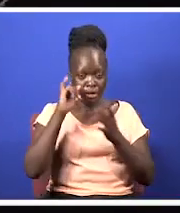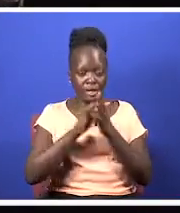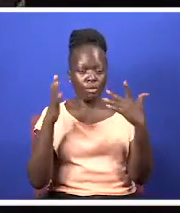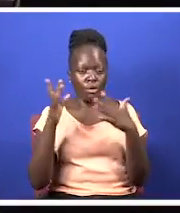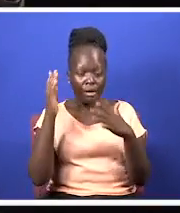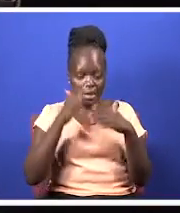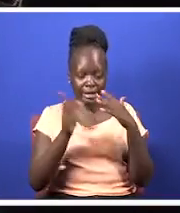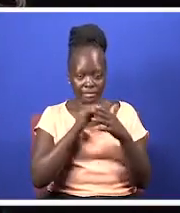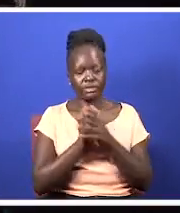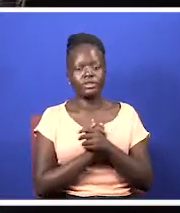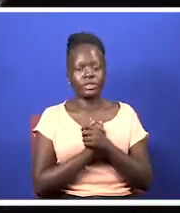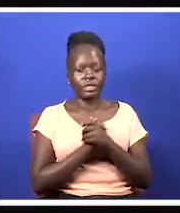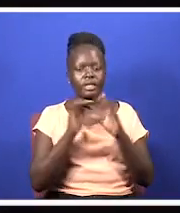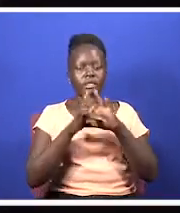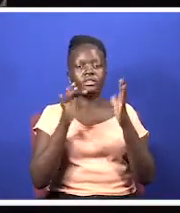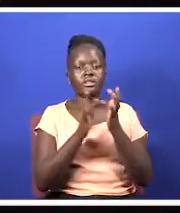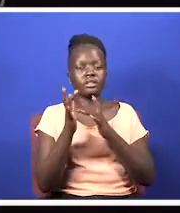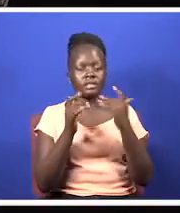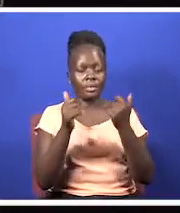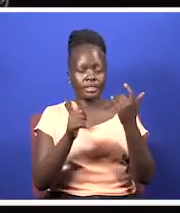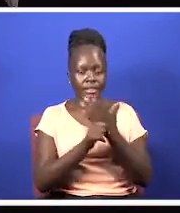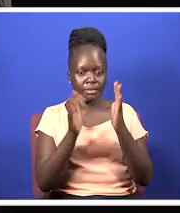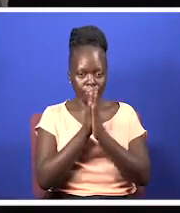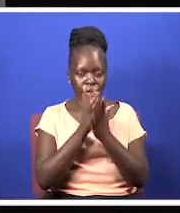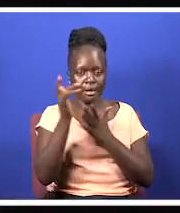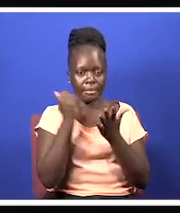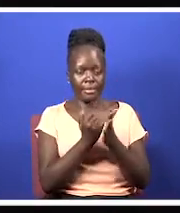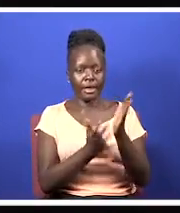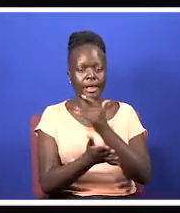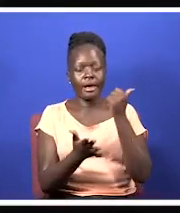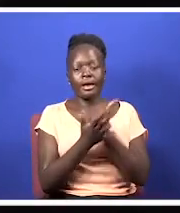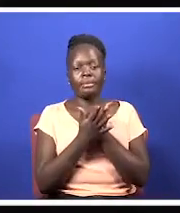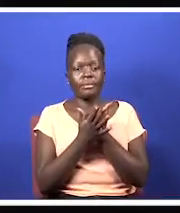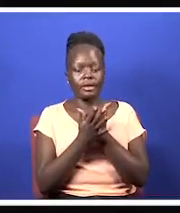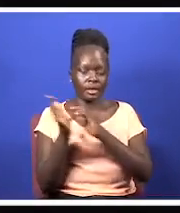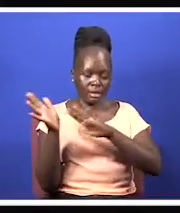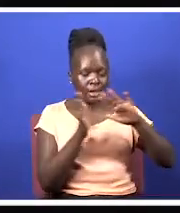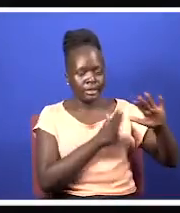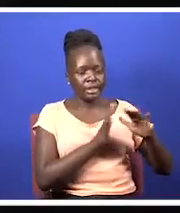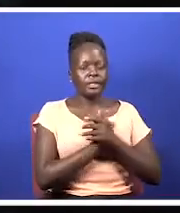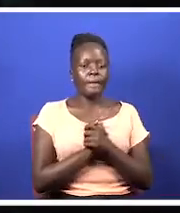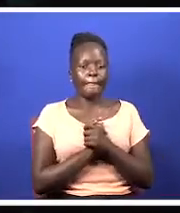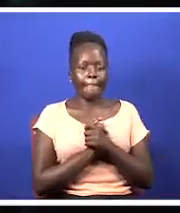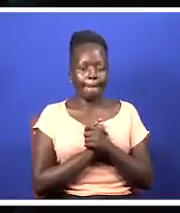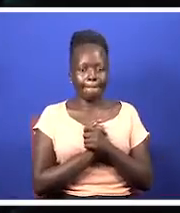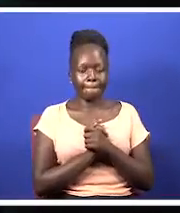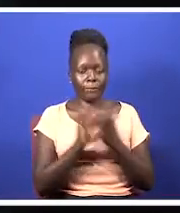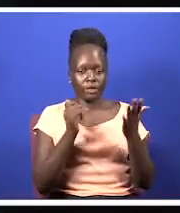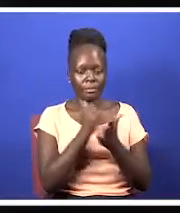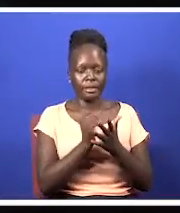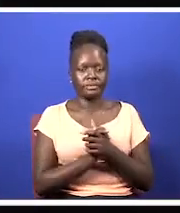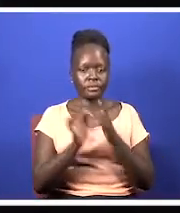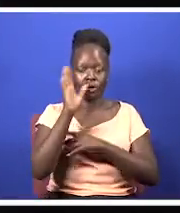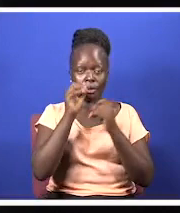war coming to an end. In Jesus' name we pray. Amen. Amen. And amen. Amen. Amen.